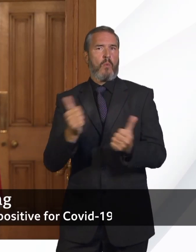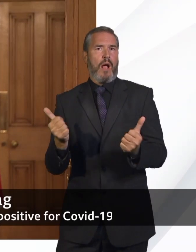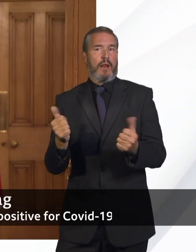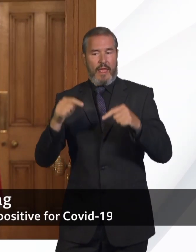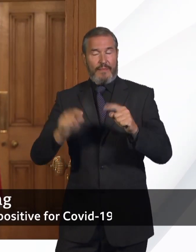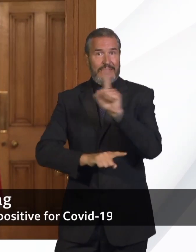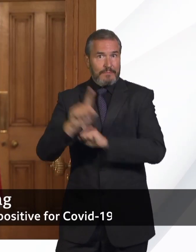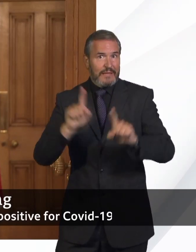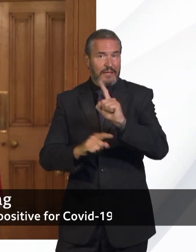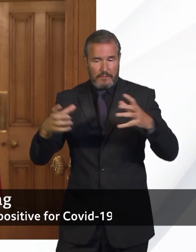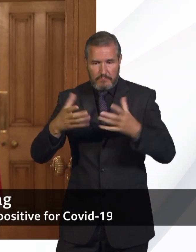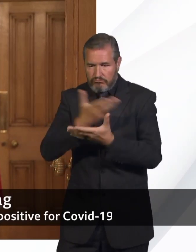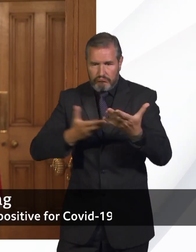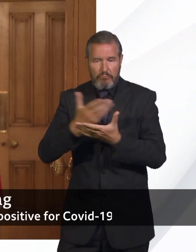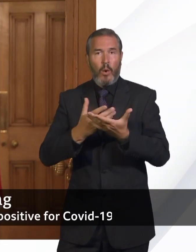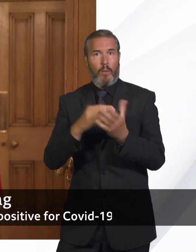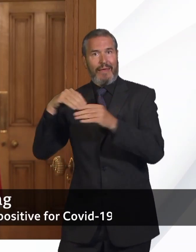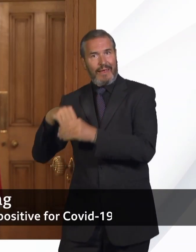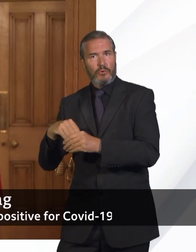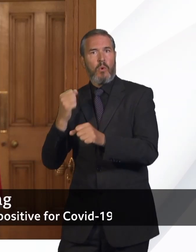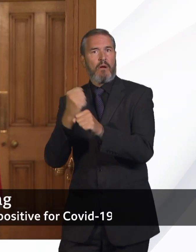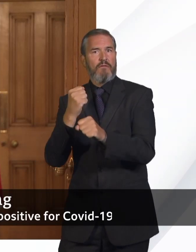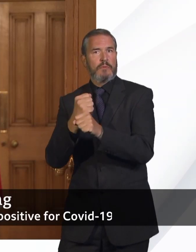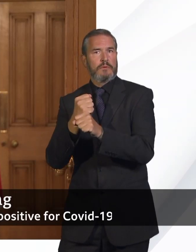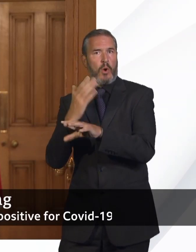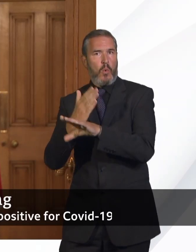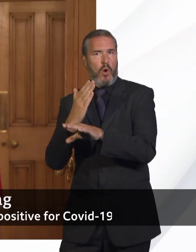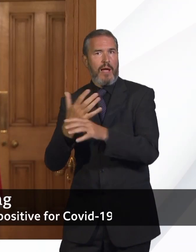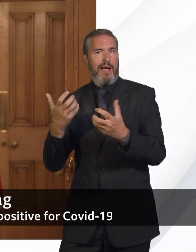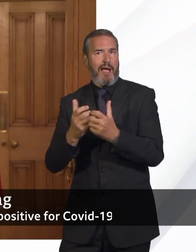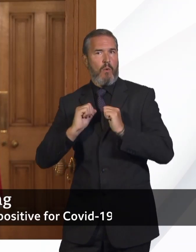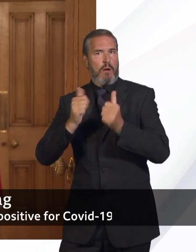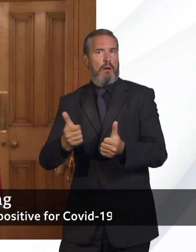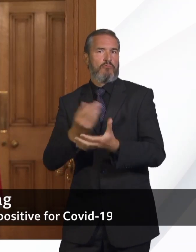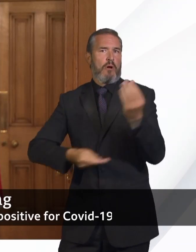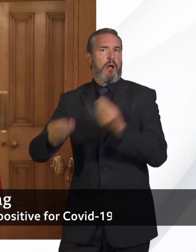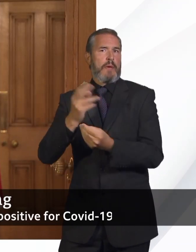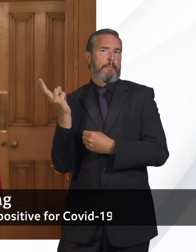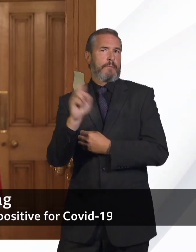sessions will feed directly into the government's work on economic recovery, and we will